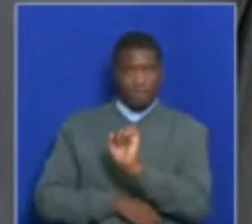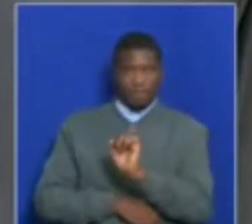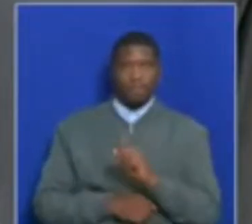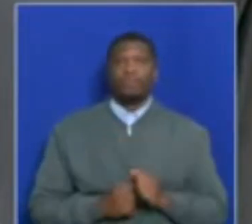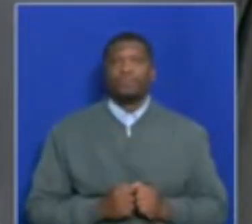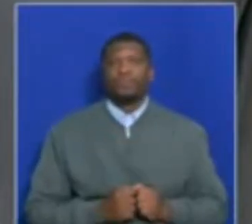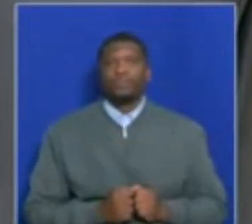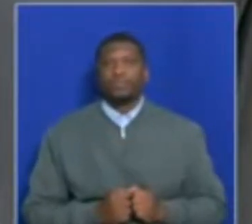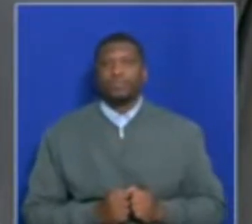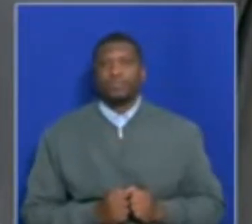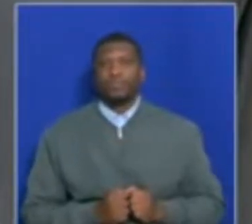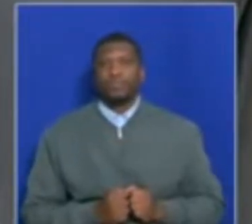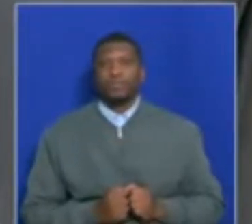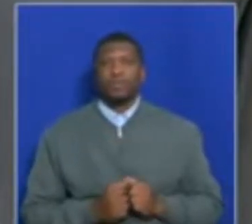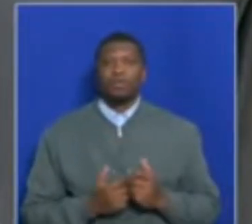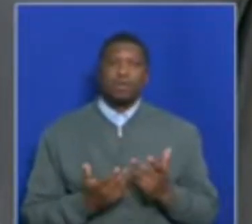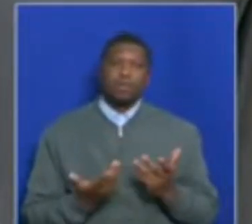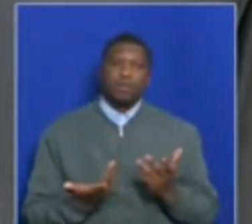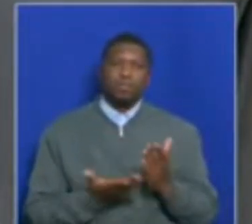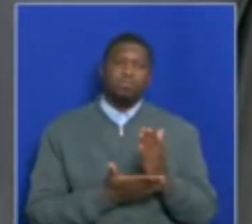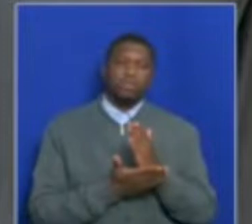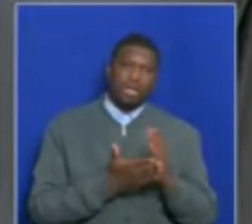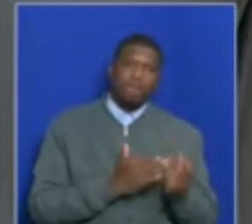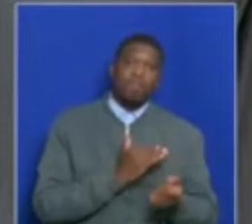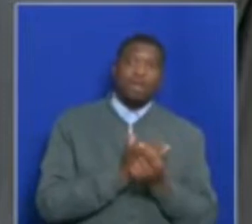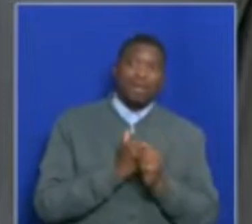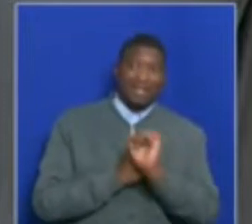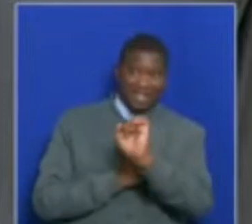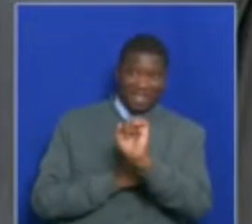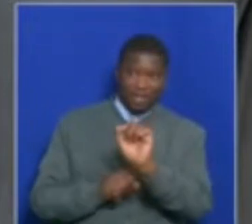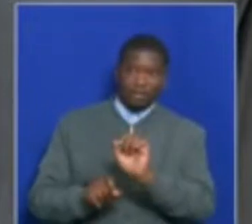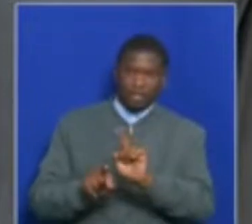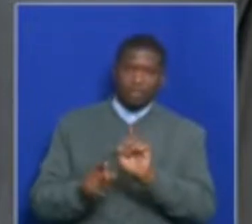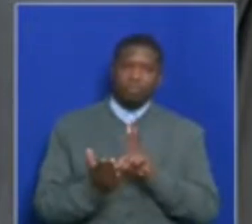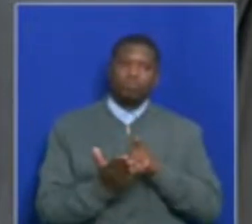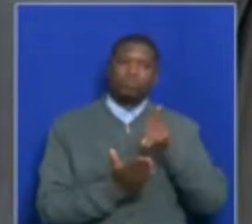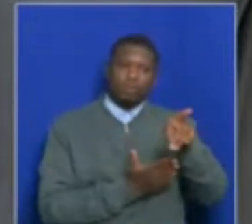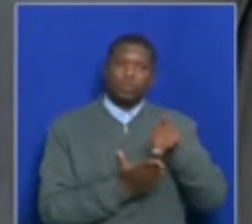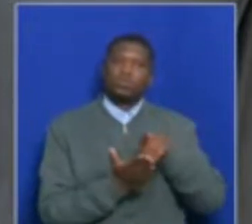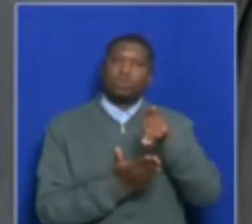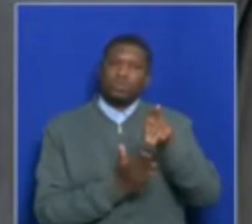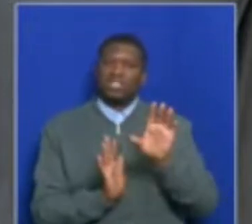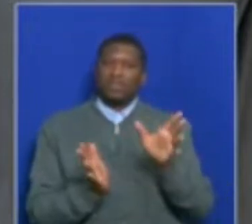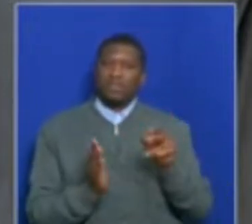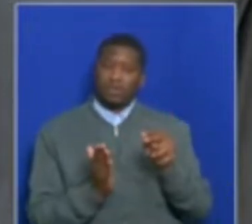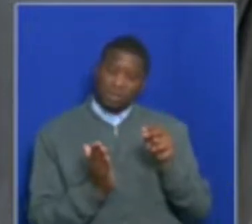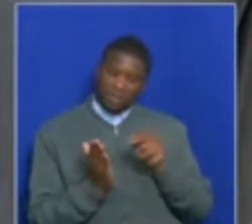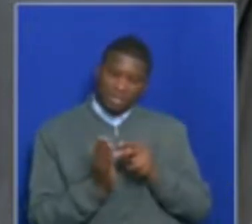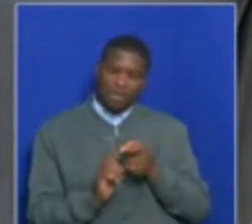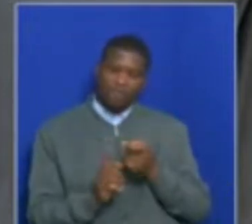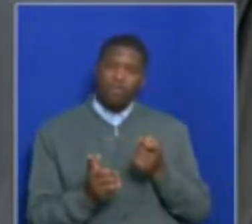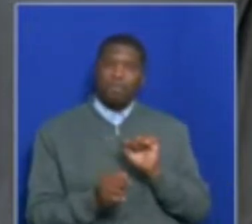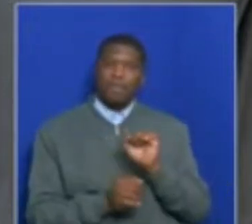some of the instances, that seems to appear from the bank transaction